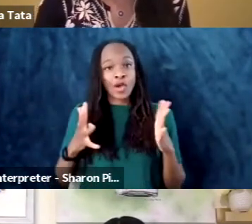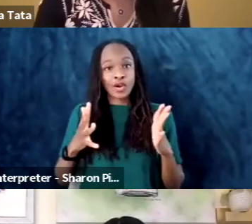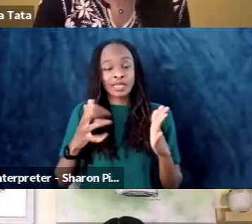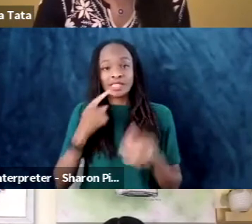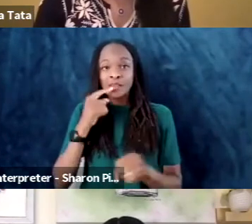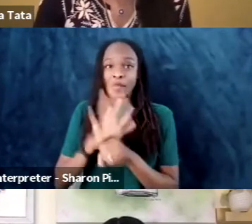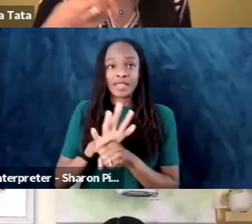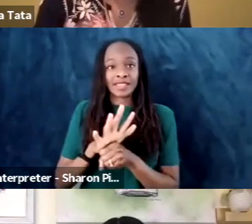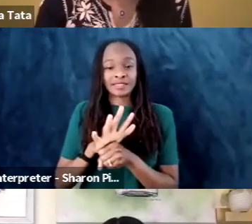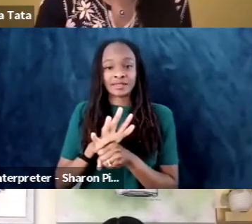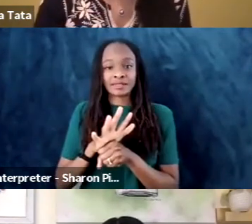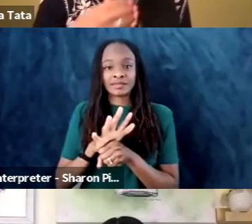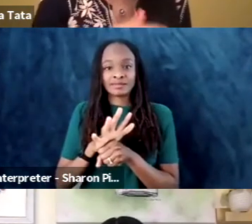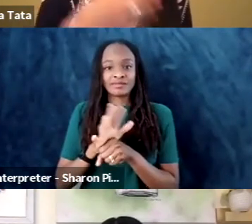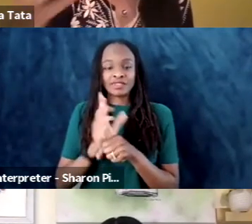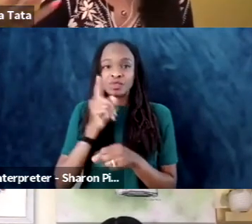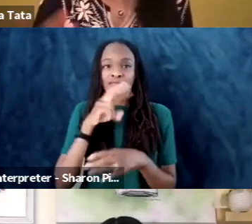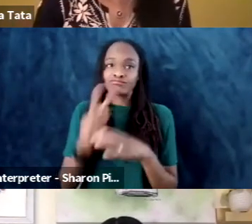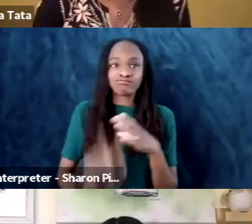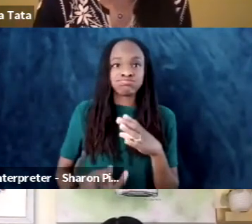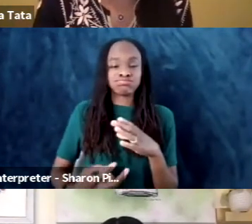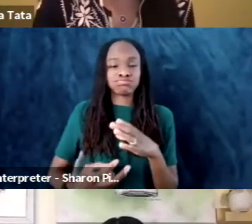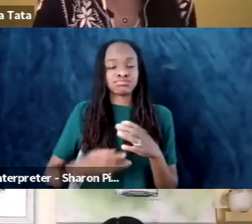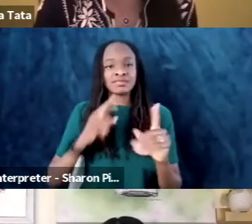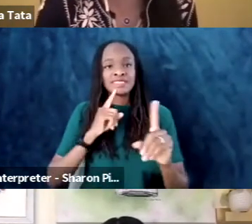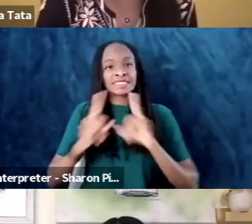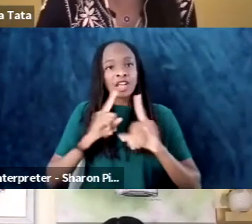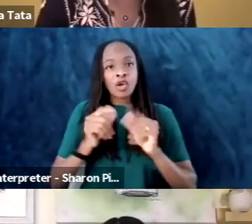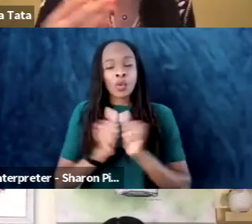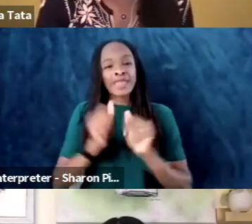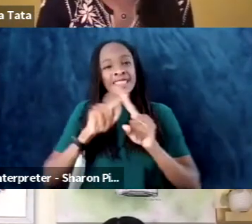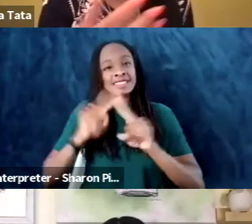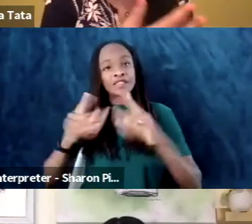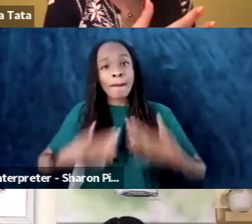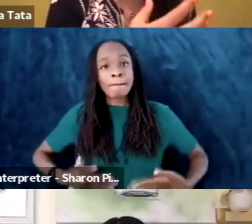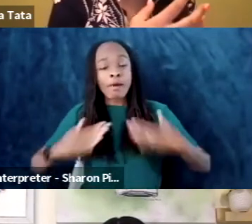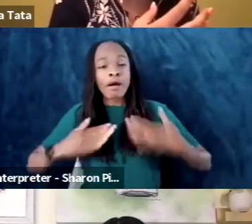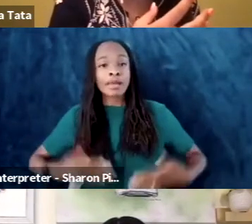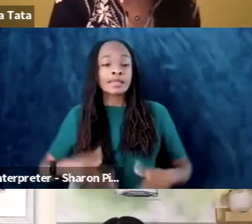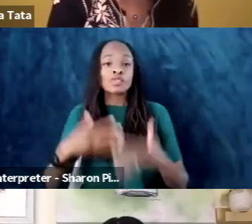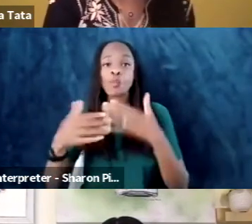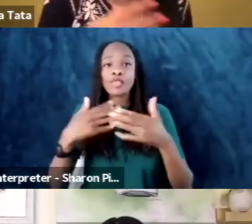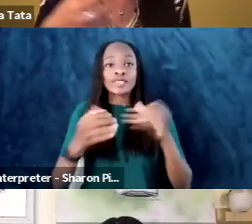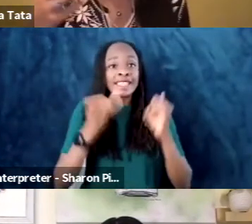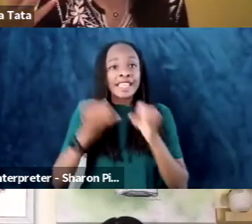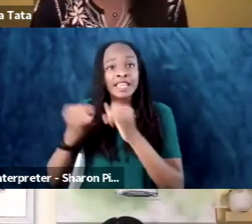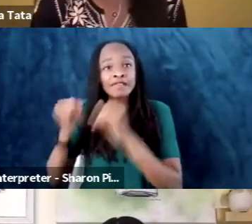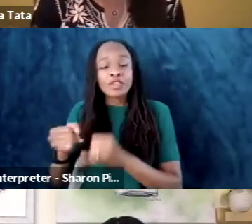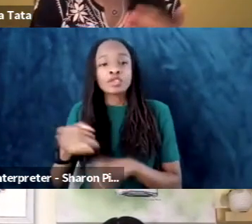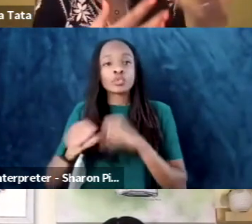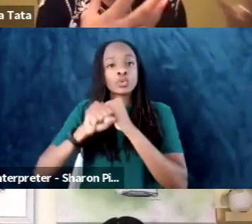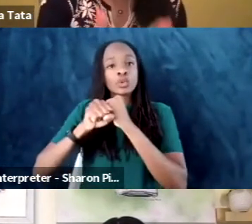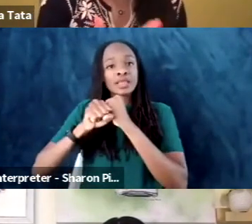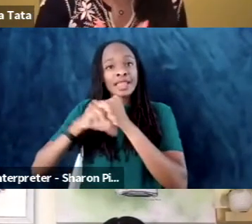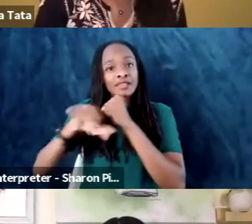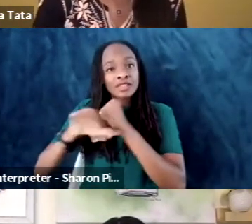this dialogue with different bodies across, whether it's individuals or advertising agencies or